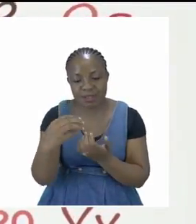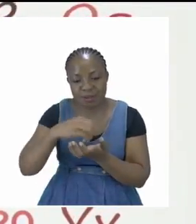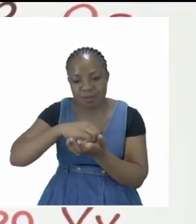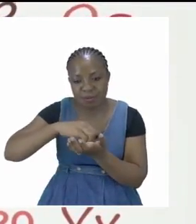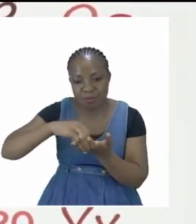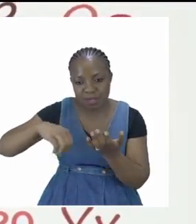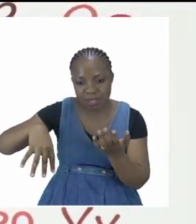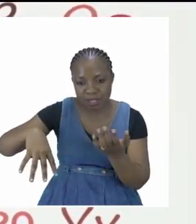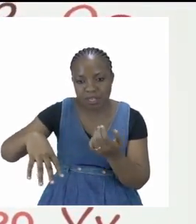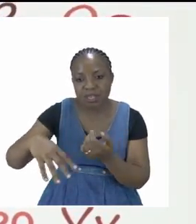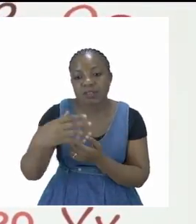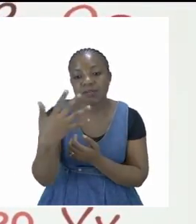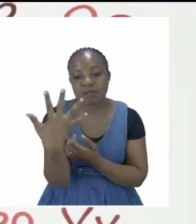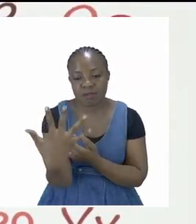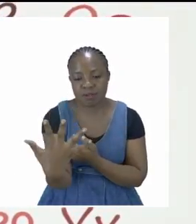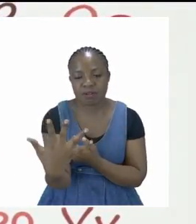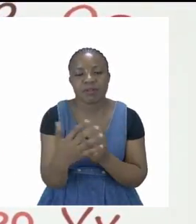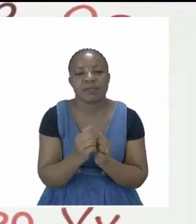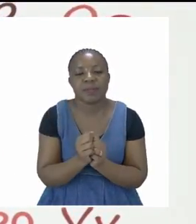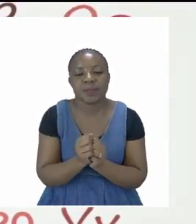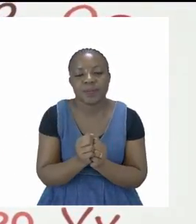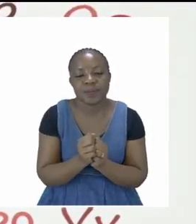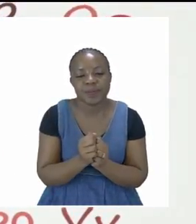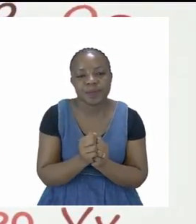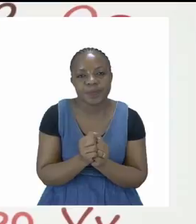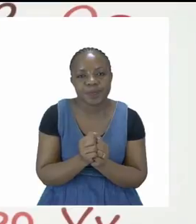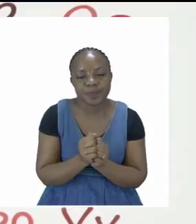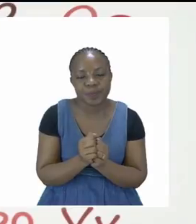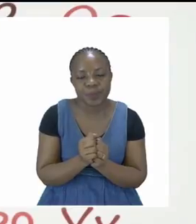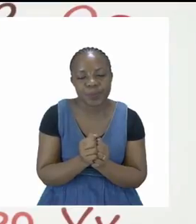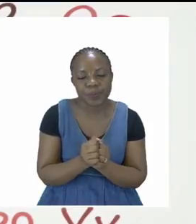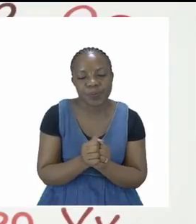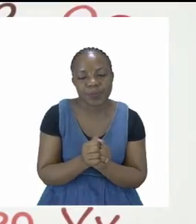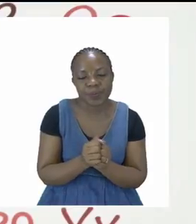13 minus 5. So we are saying